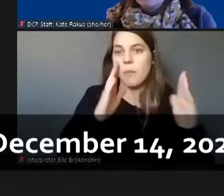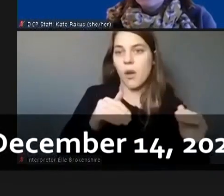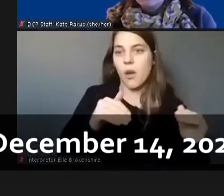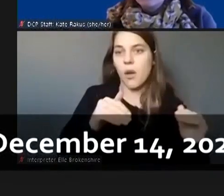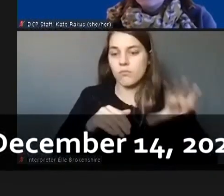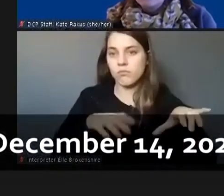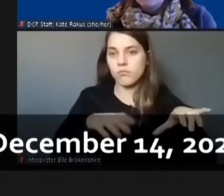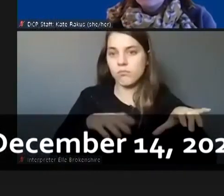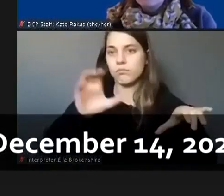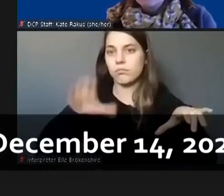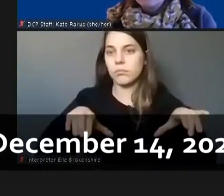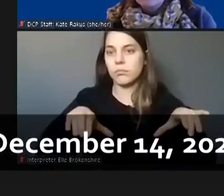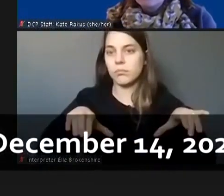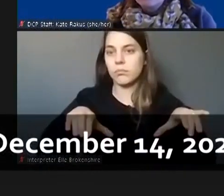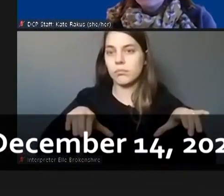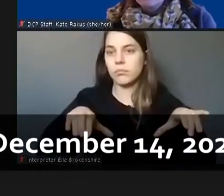the